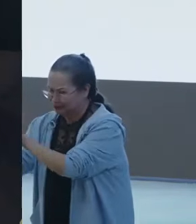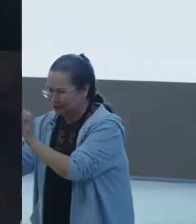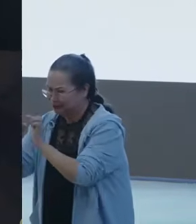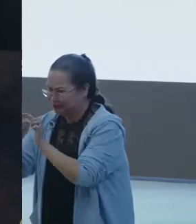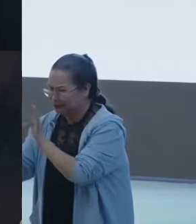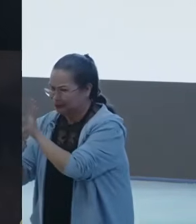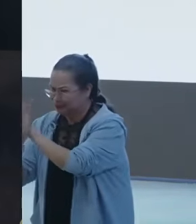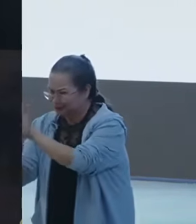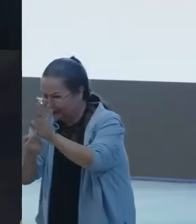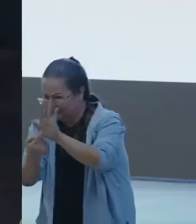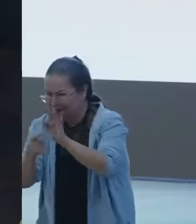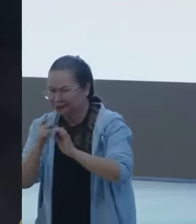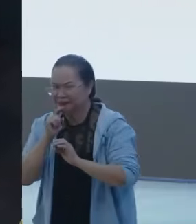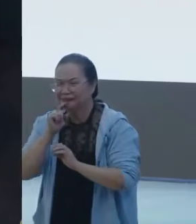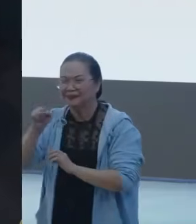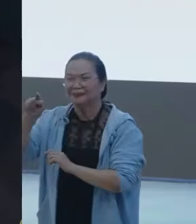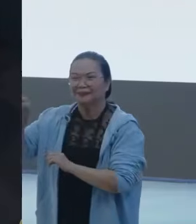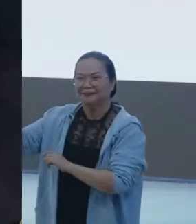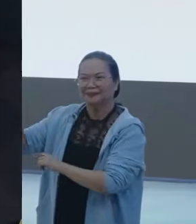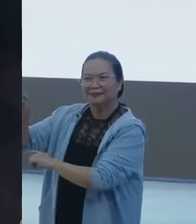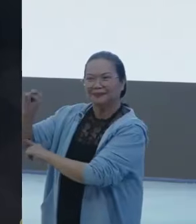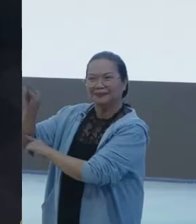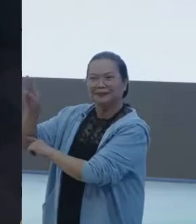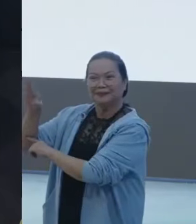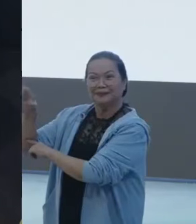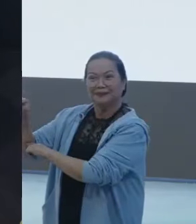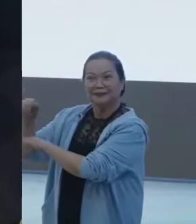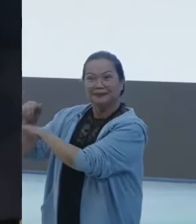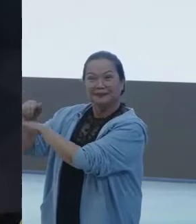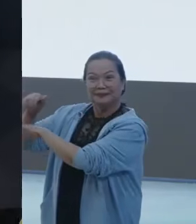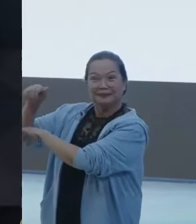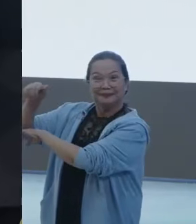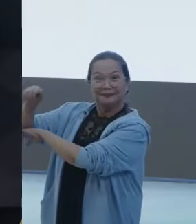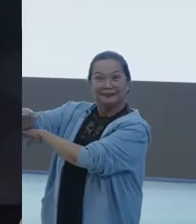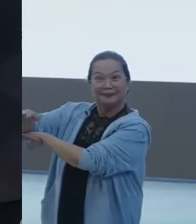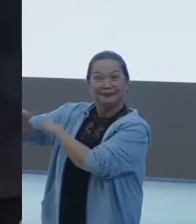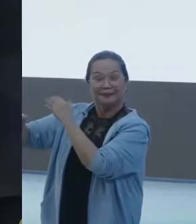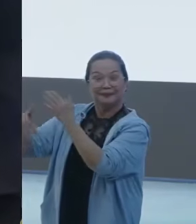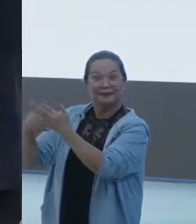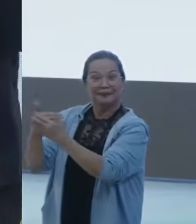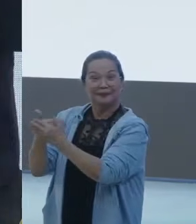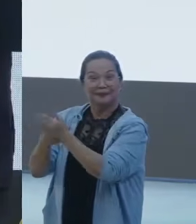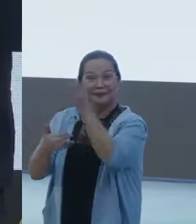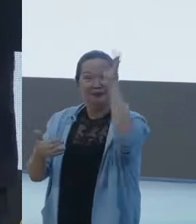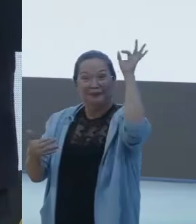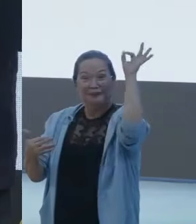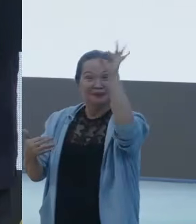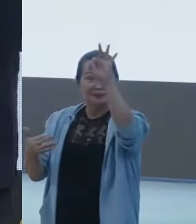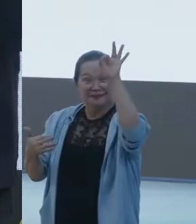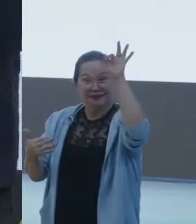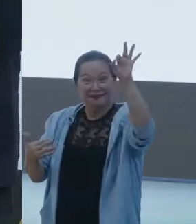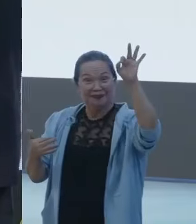his own accord. With him we are sending the brother who is famous among all the churches for his preaching the gospel.